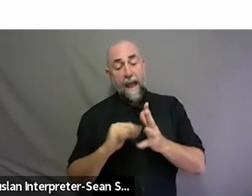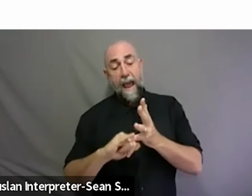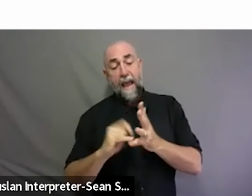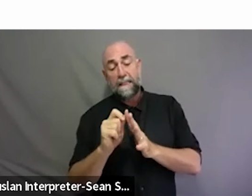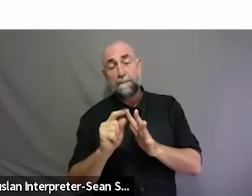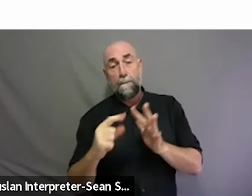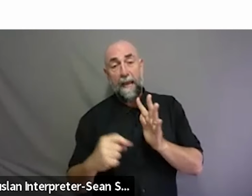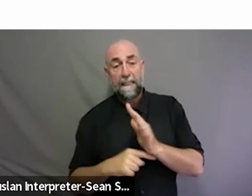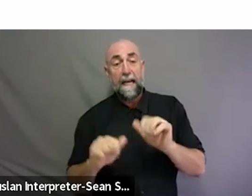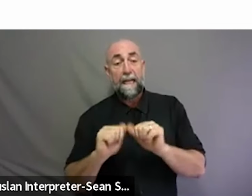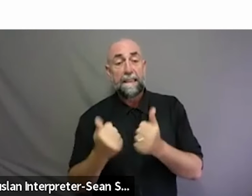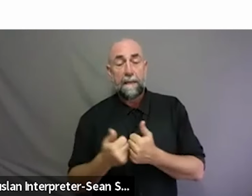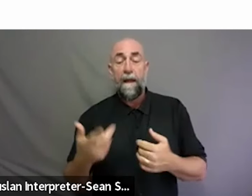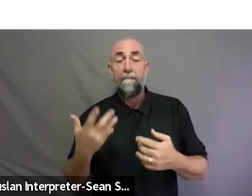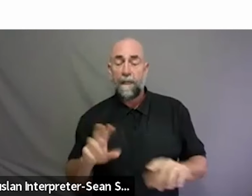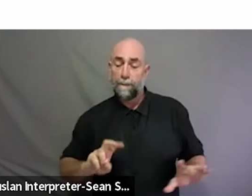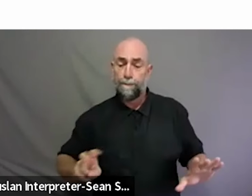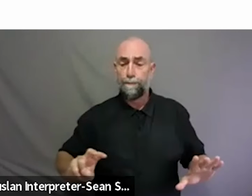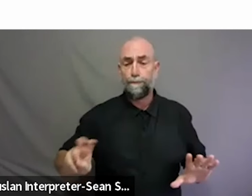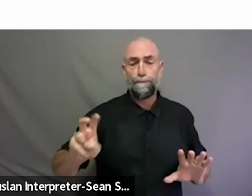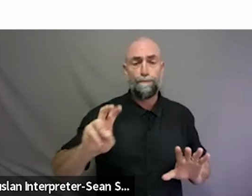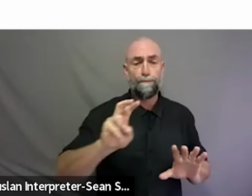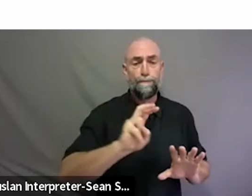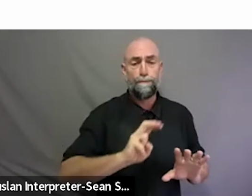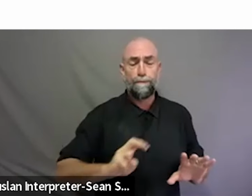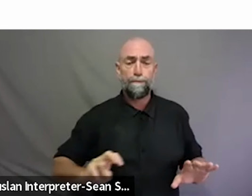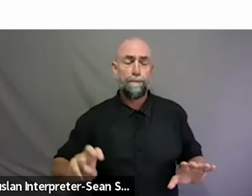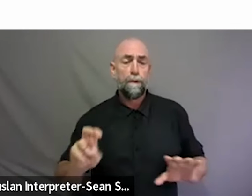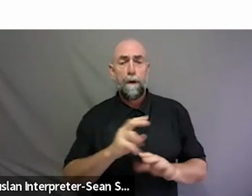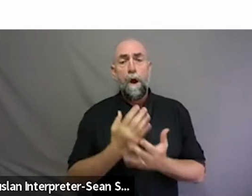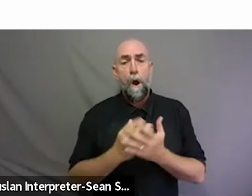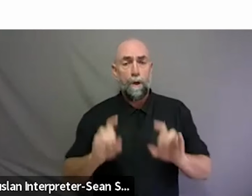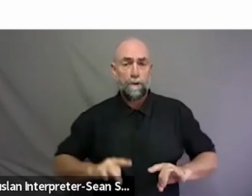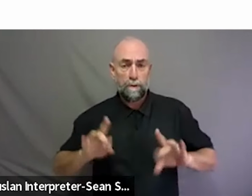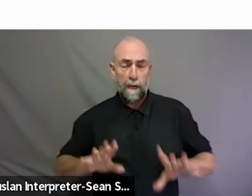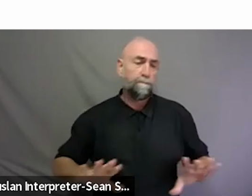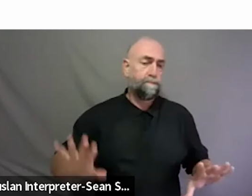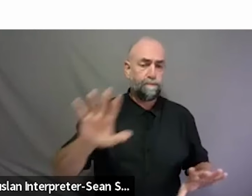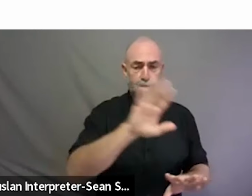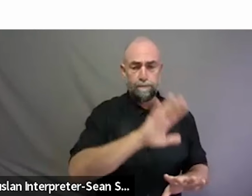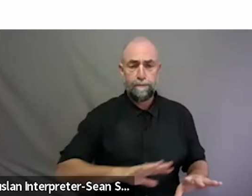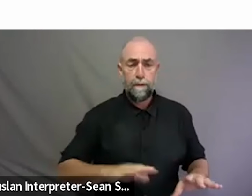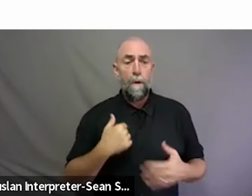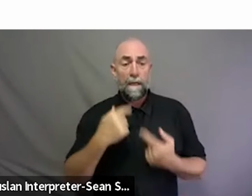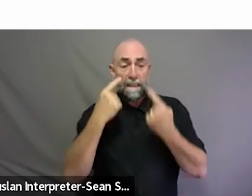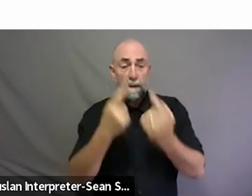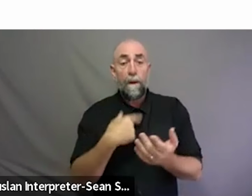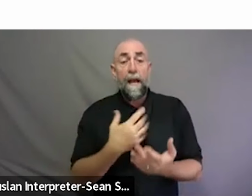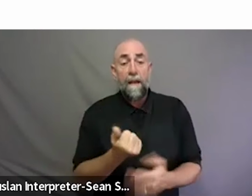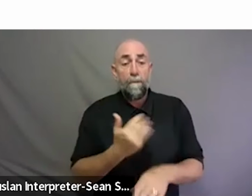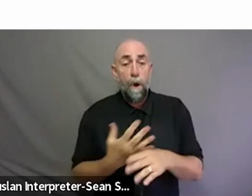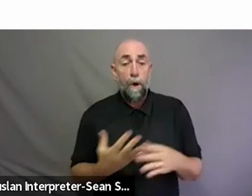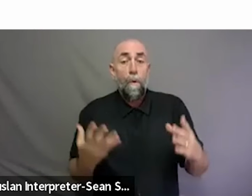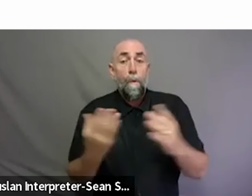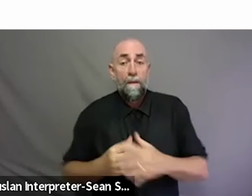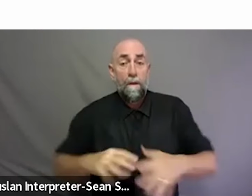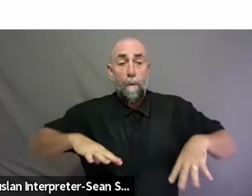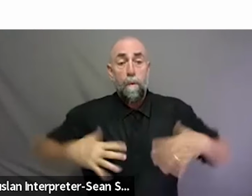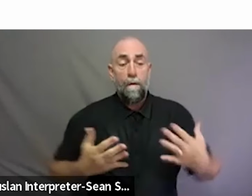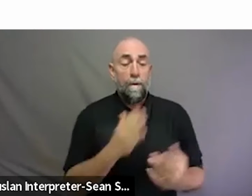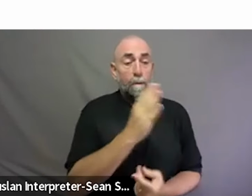the country doing assessments of all sorts of environments. You can see here just a few people they've worked with. So it's not just